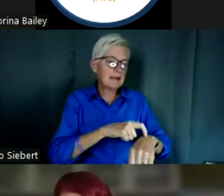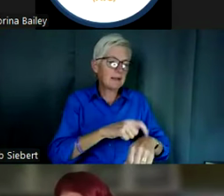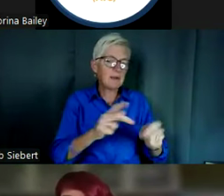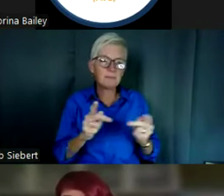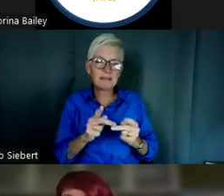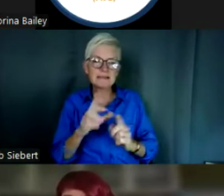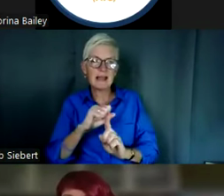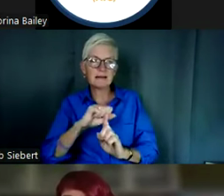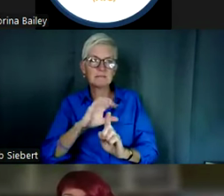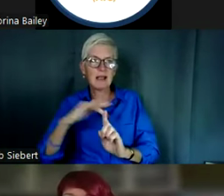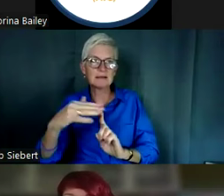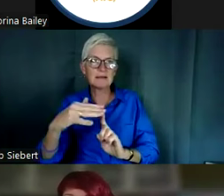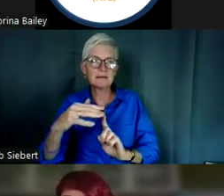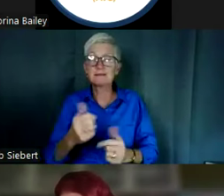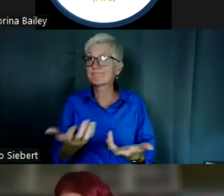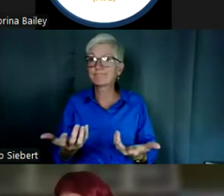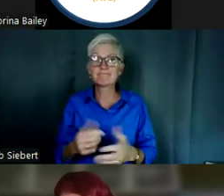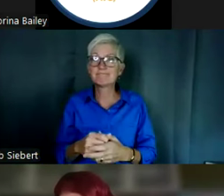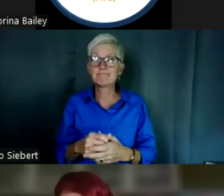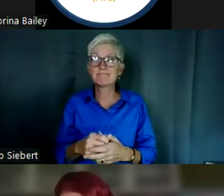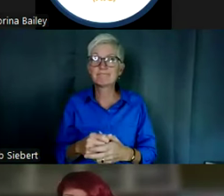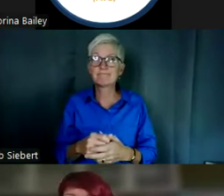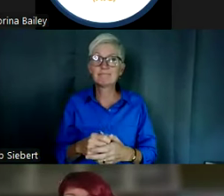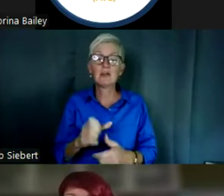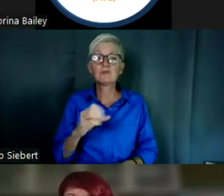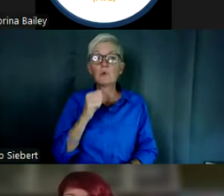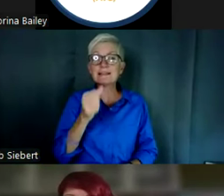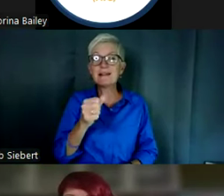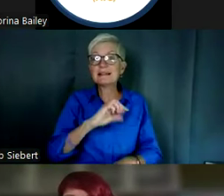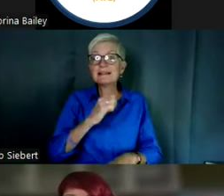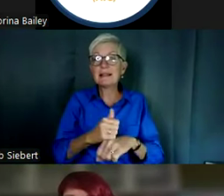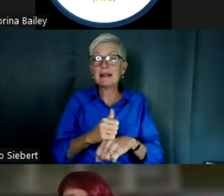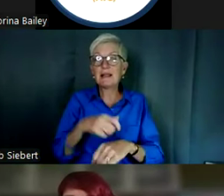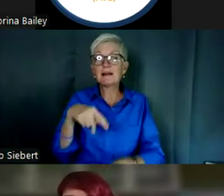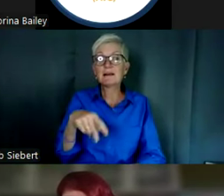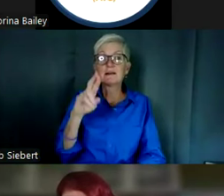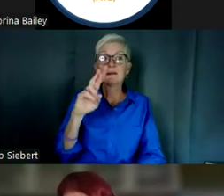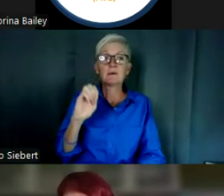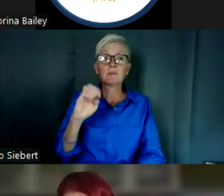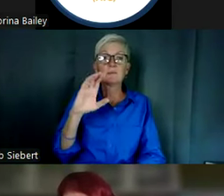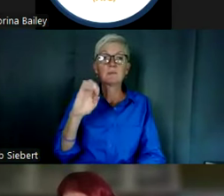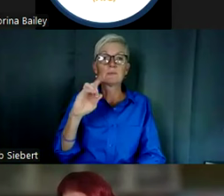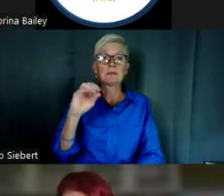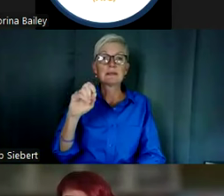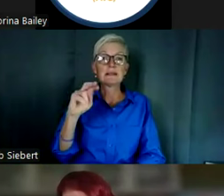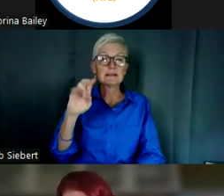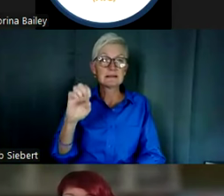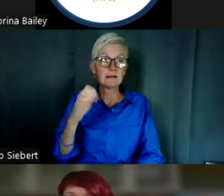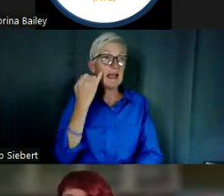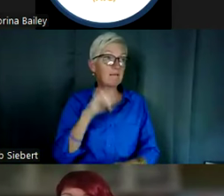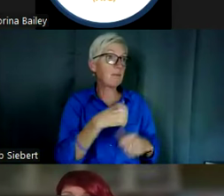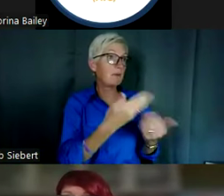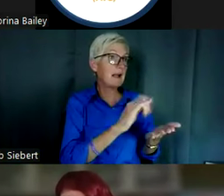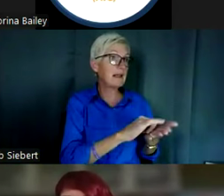context. So there isn't a precedence per se, that is set by providing one person an accommodation over